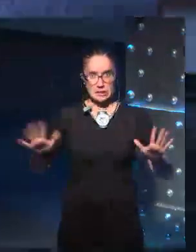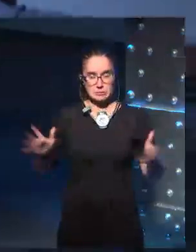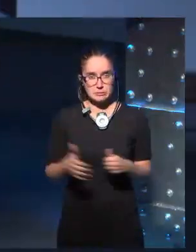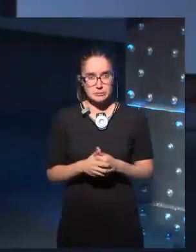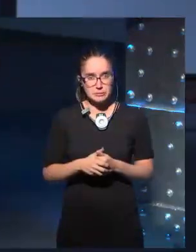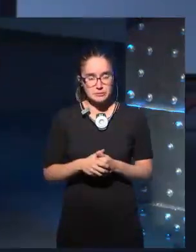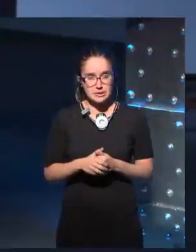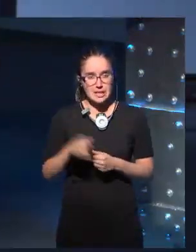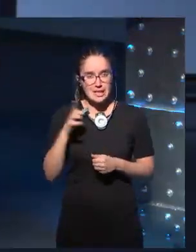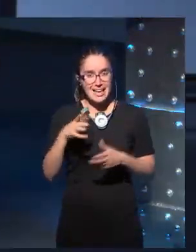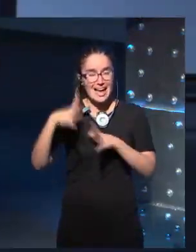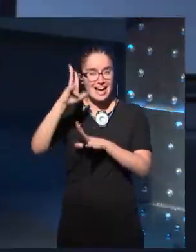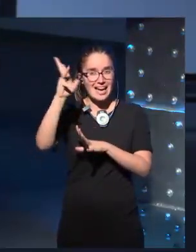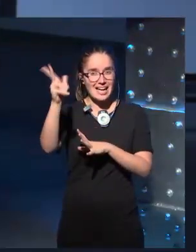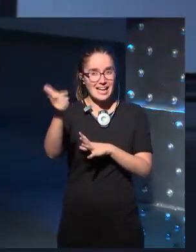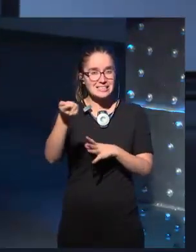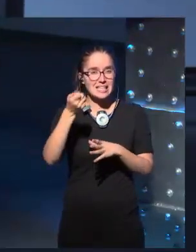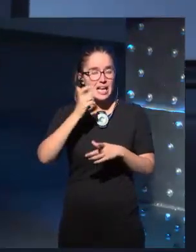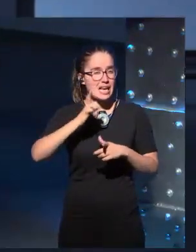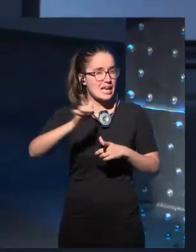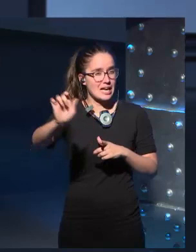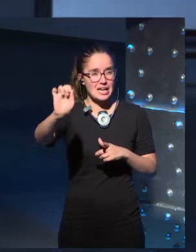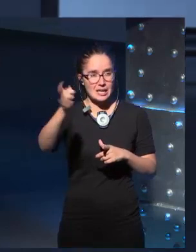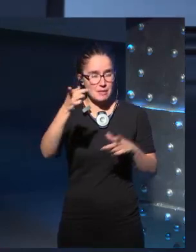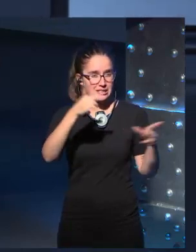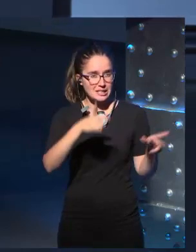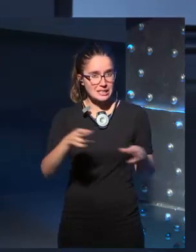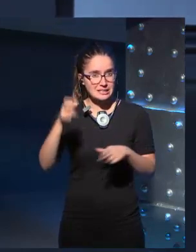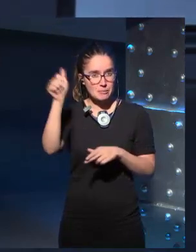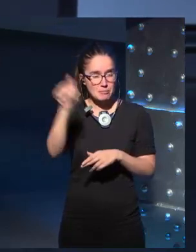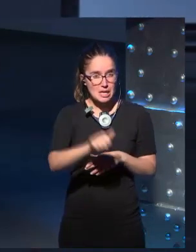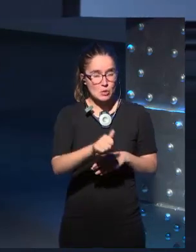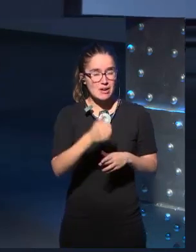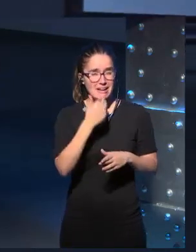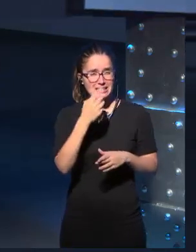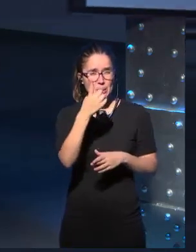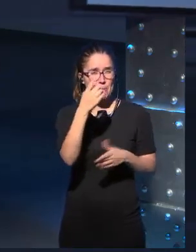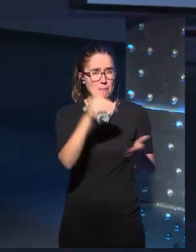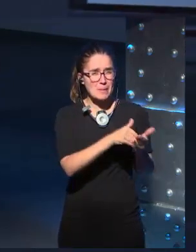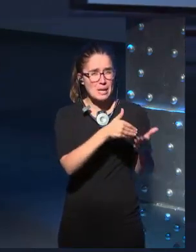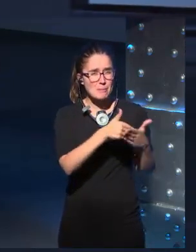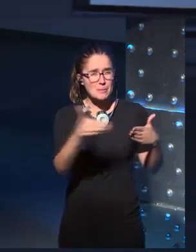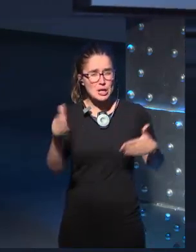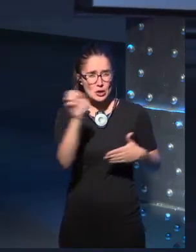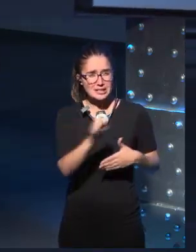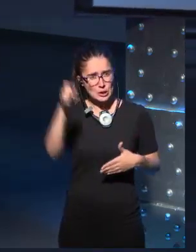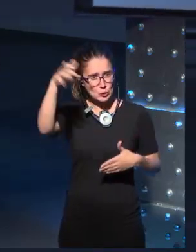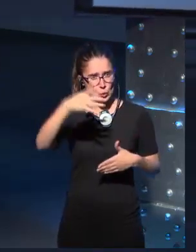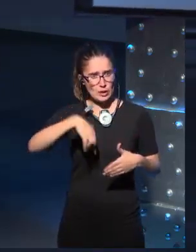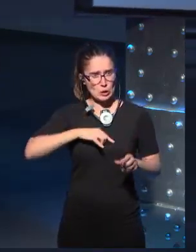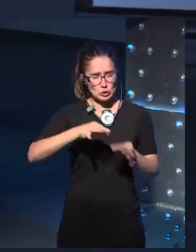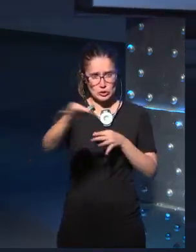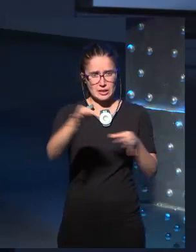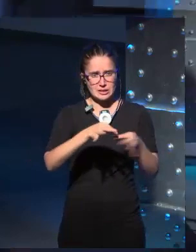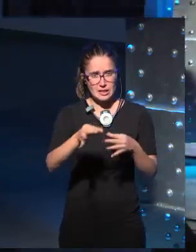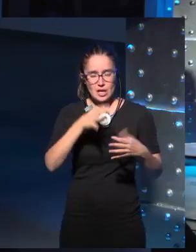The furthest galaxy in this film is about 1 billion light year away from us. Now, let's